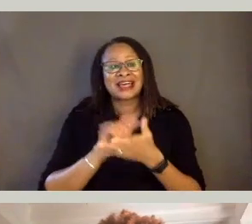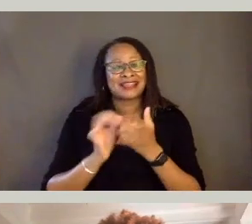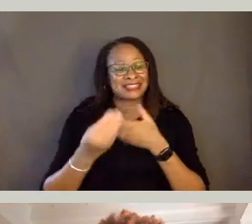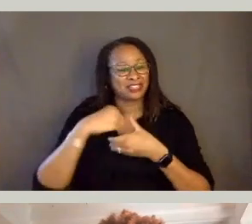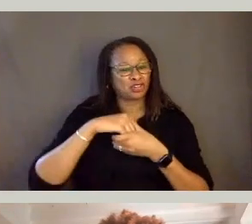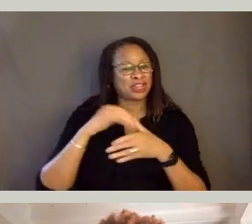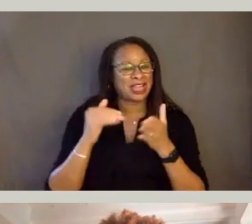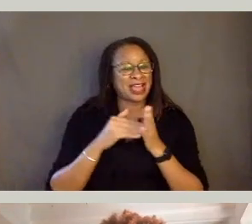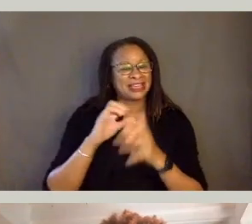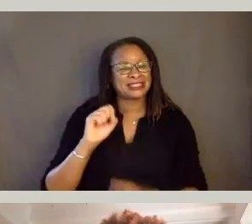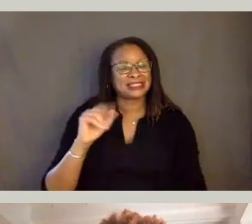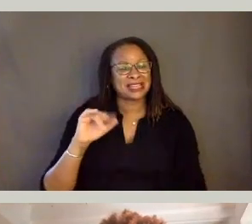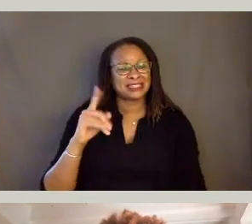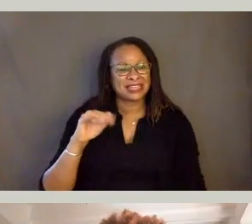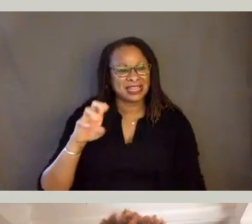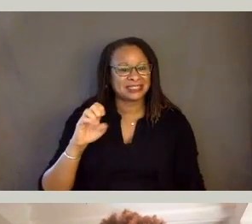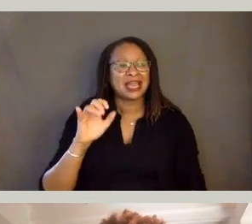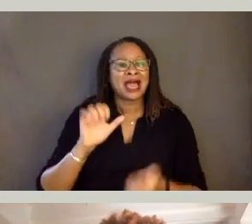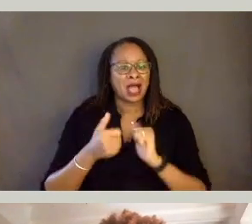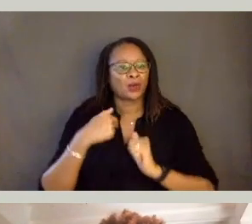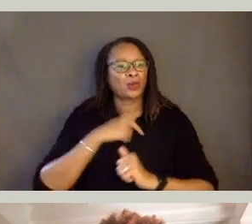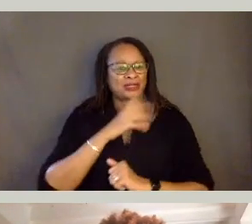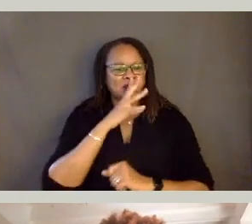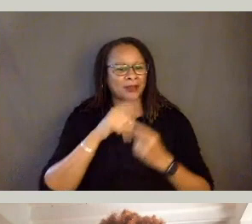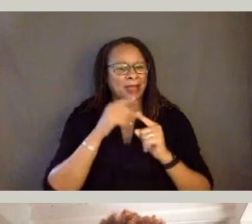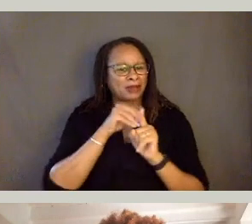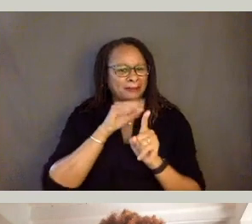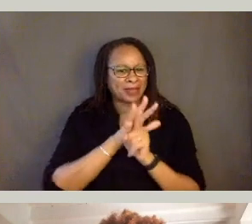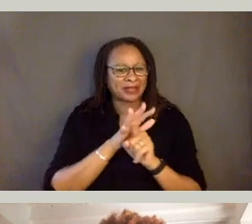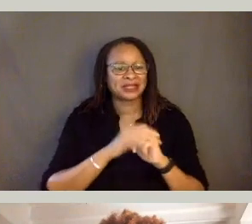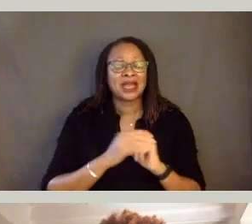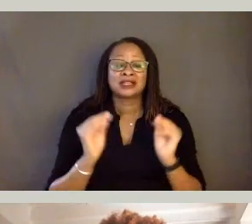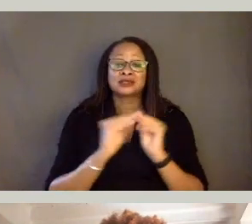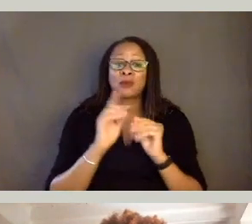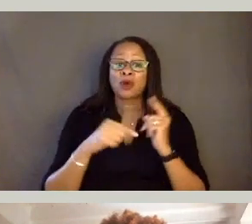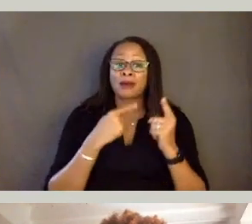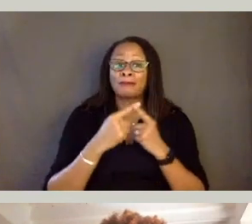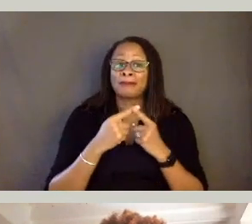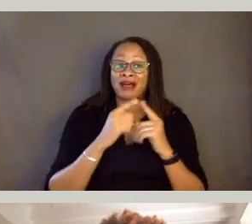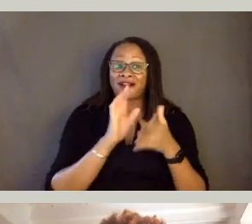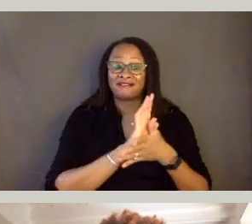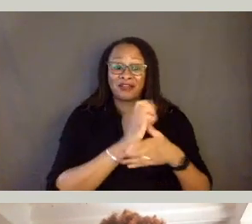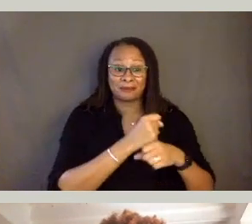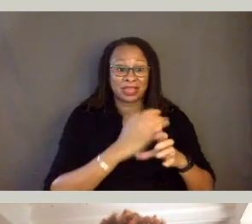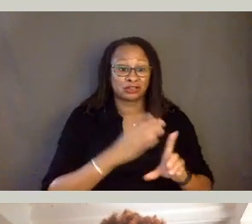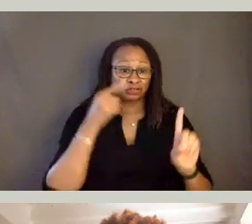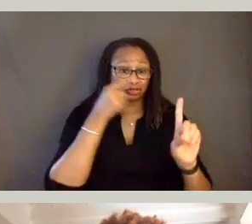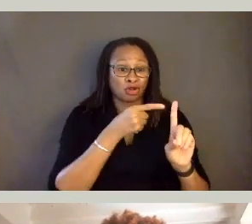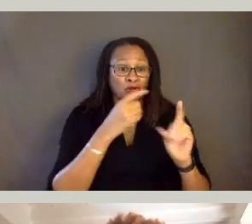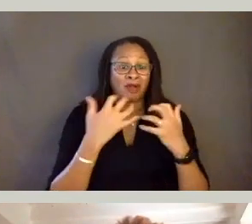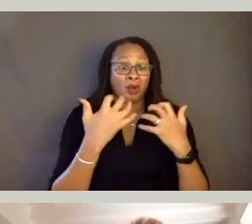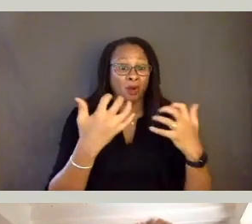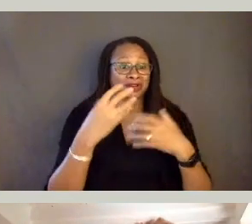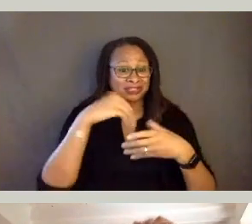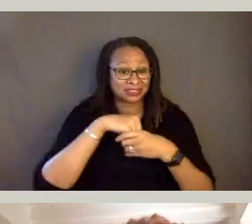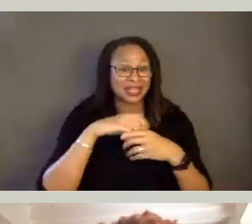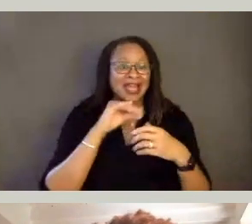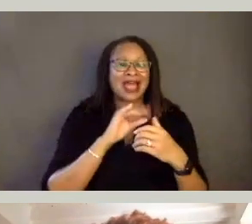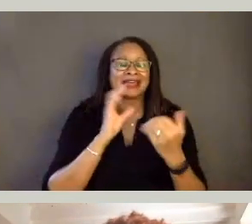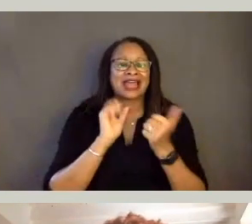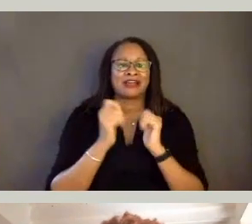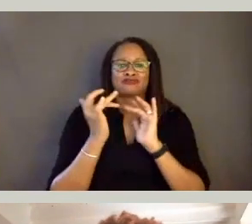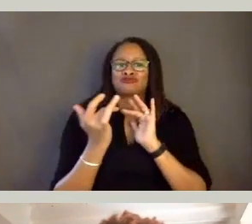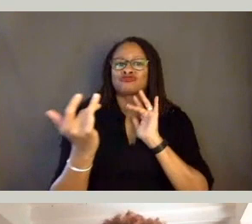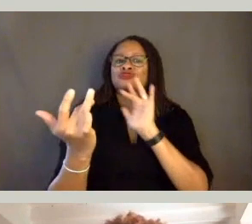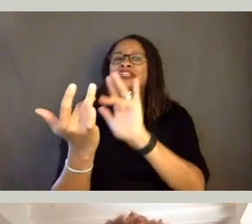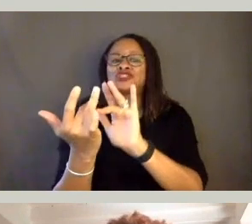we're talking about impact. So to me, I think more about the filmmaker's goals and audience engagement and reach for the film.